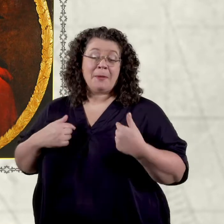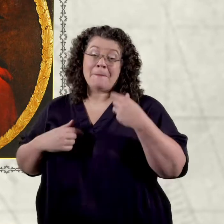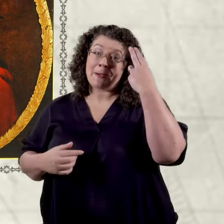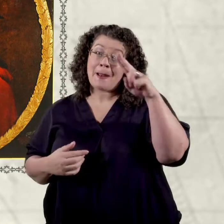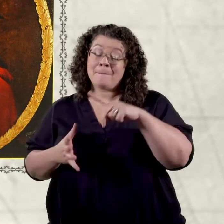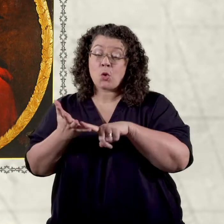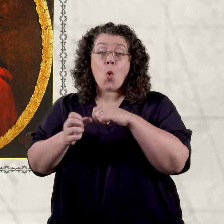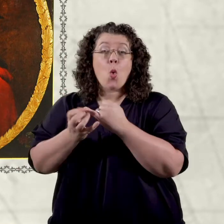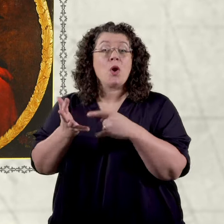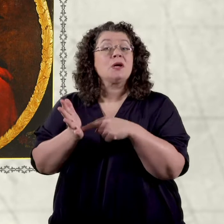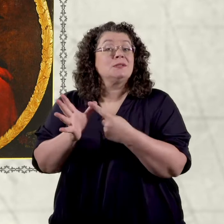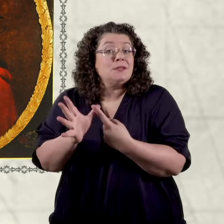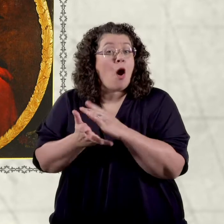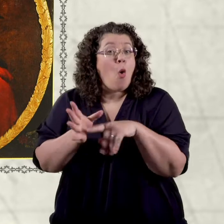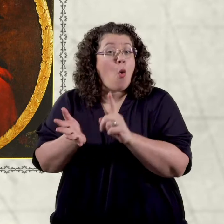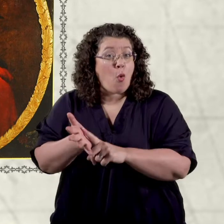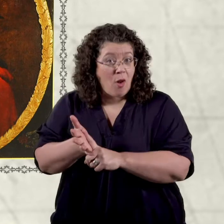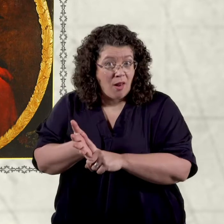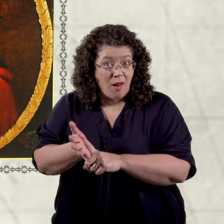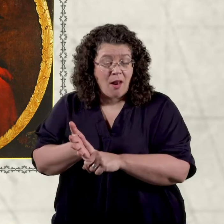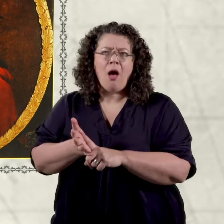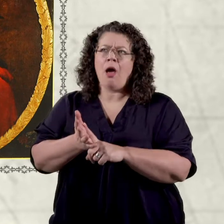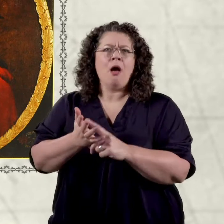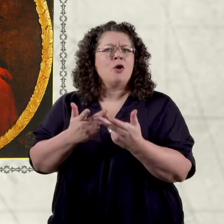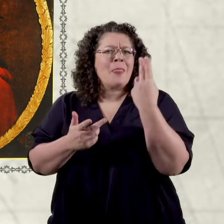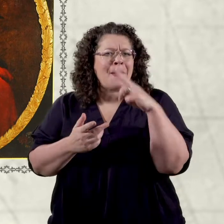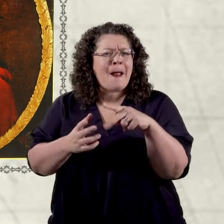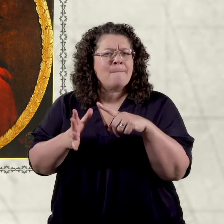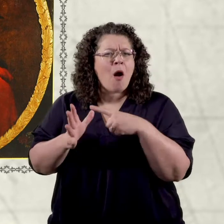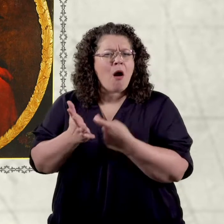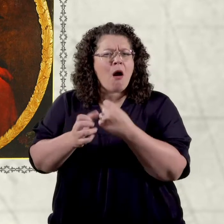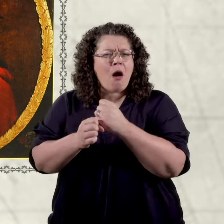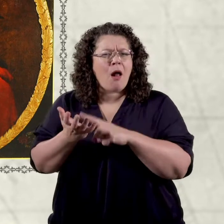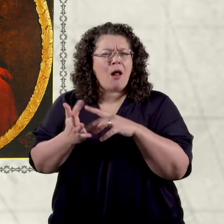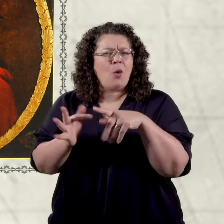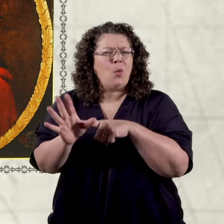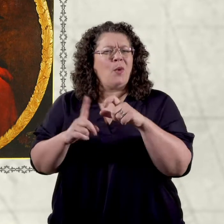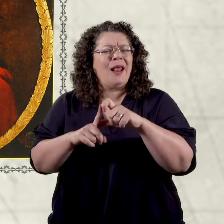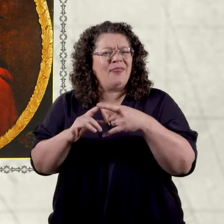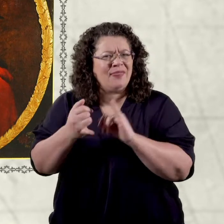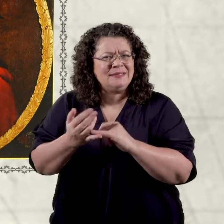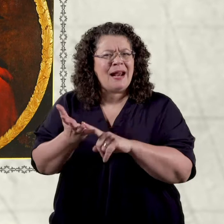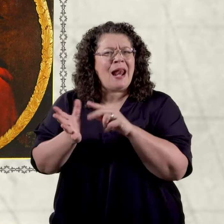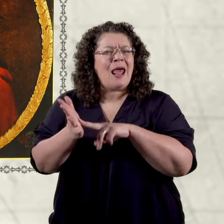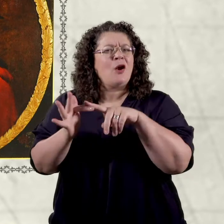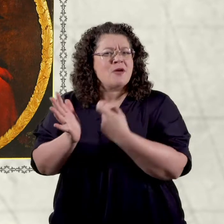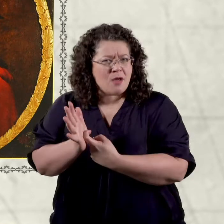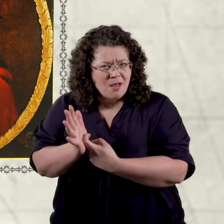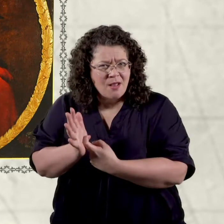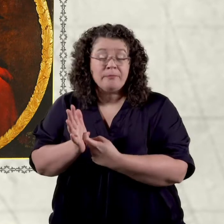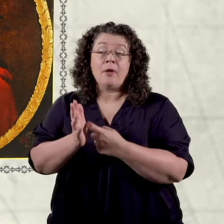My name is Hall, Augusta Hall, aka, also known as Arglwyddes